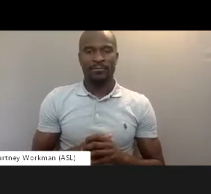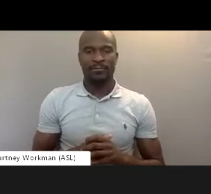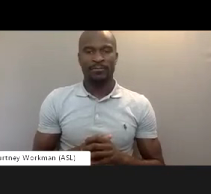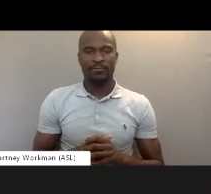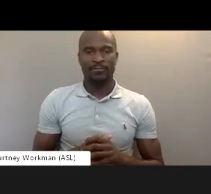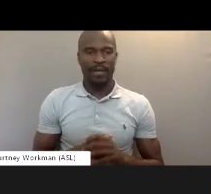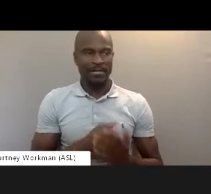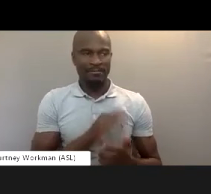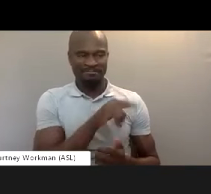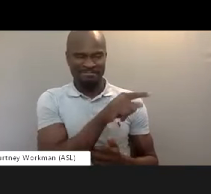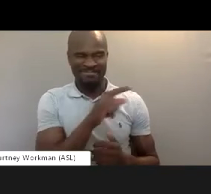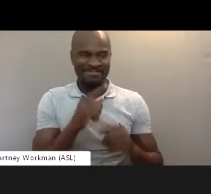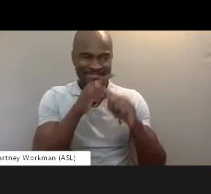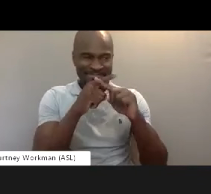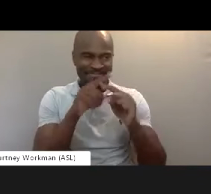Oh, you're on mute, Melissa.